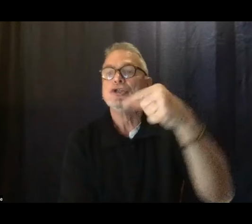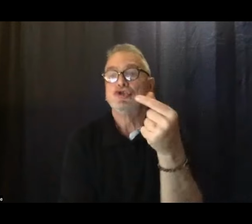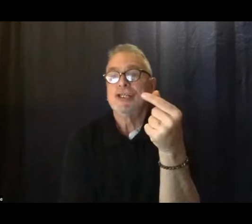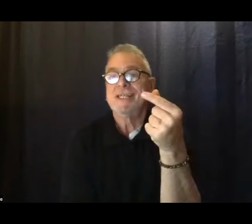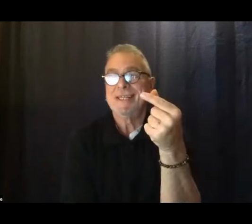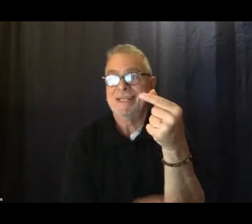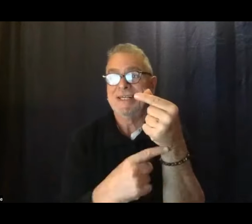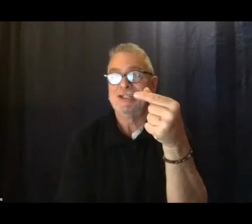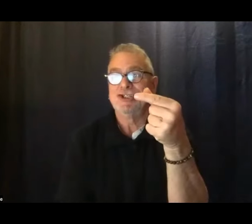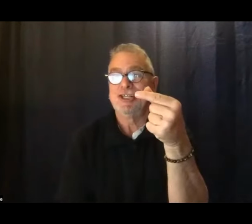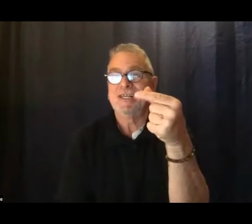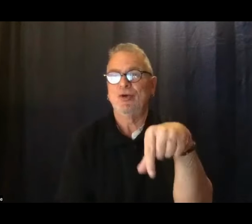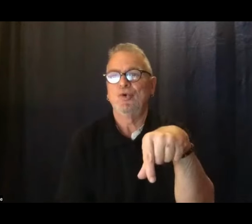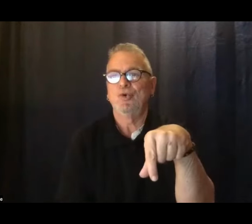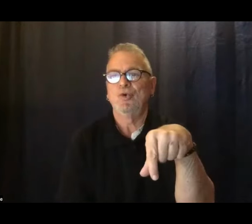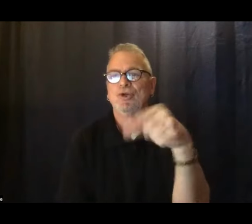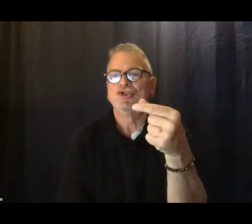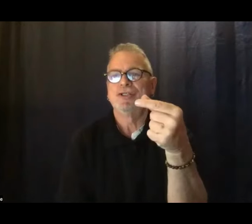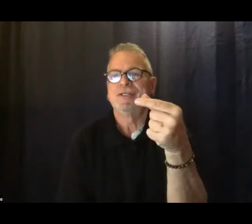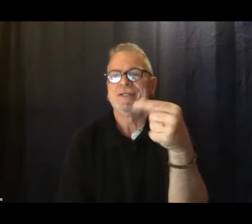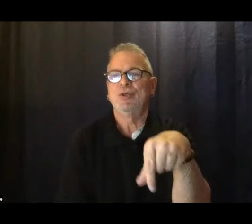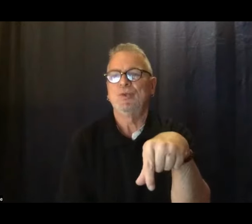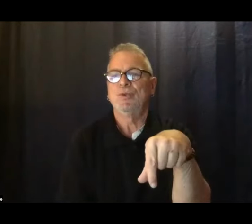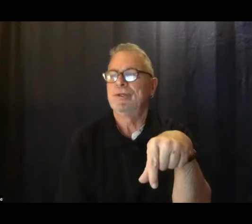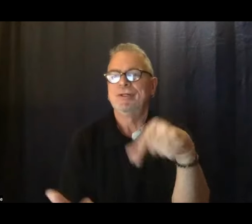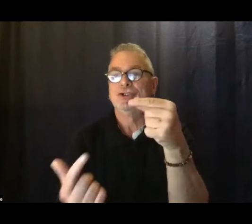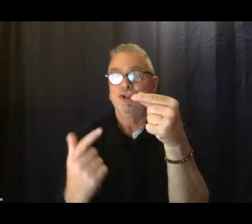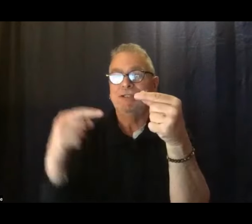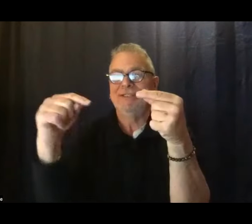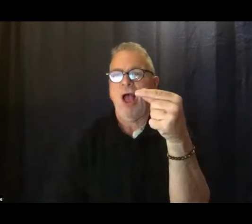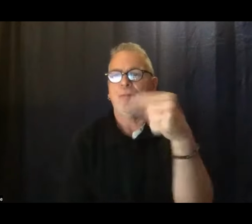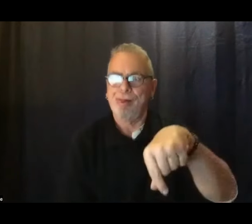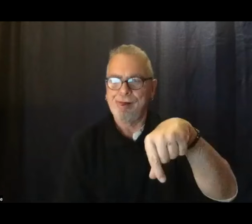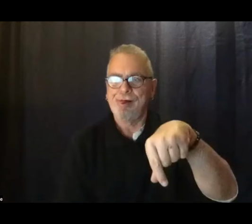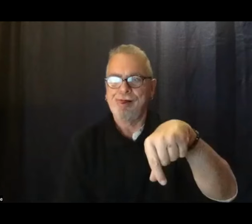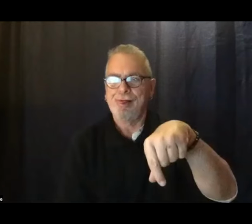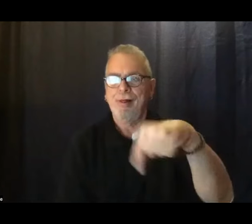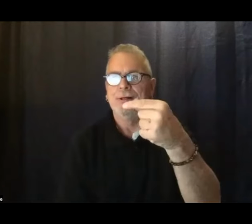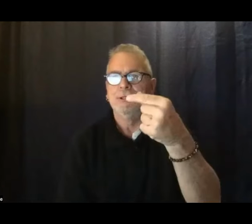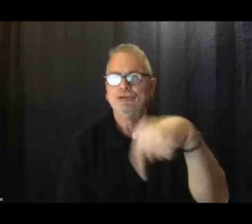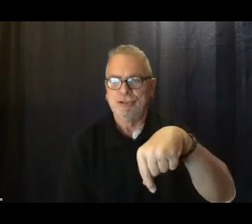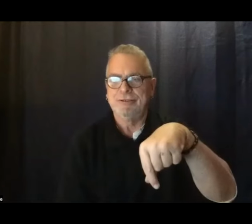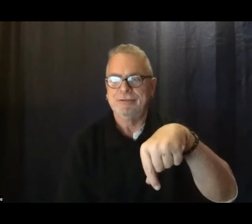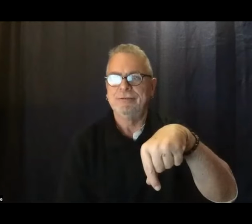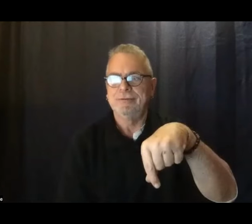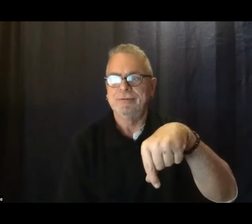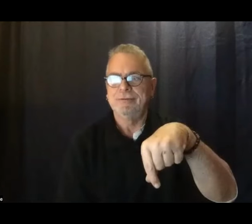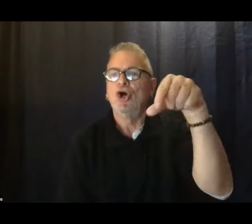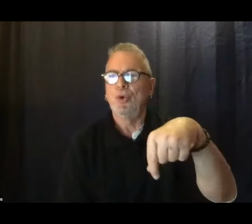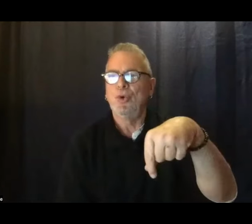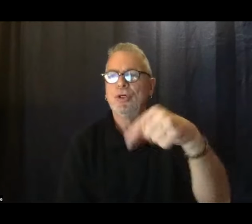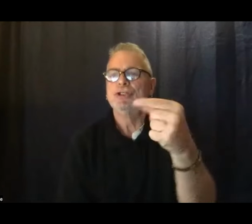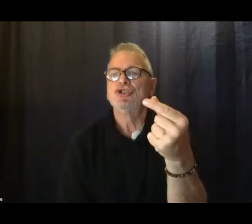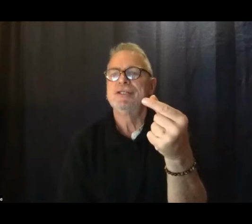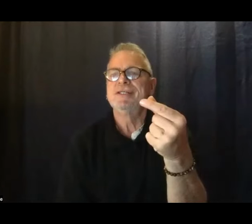is down, so P and Q. So the concept of a G, and you just rotate that down. So that inside group